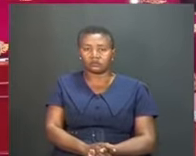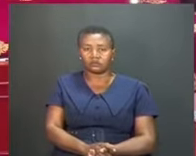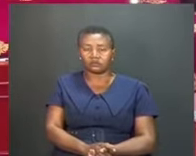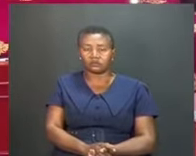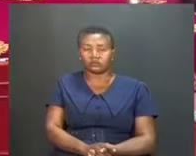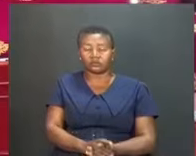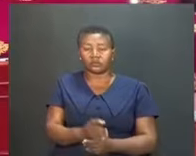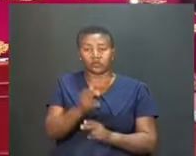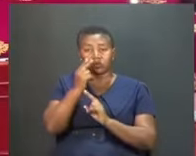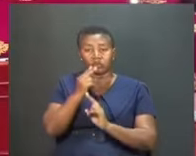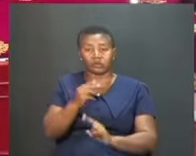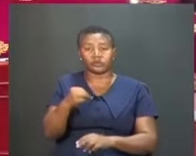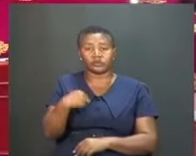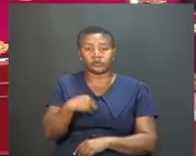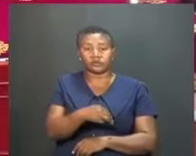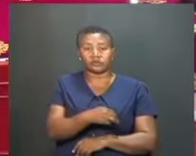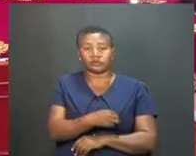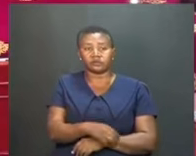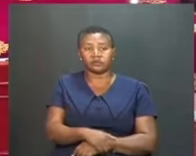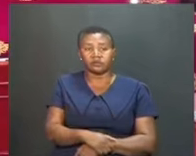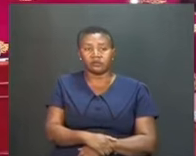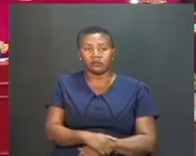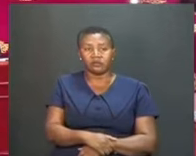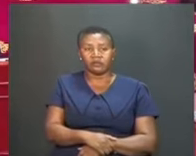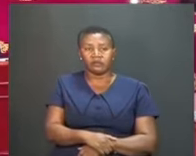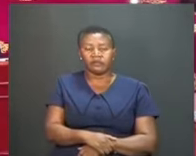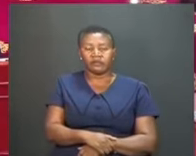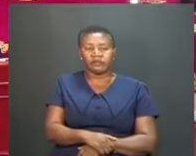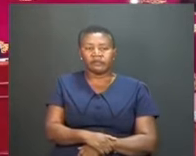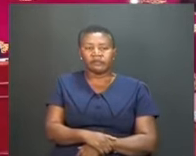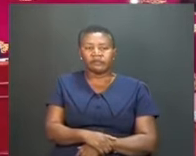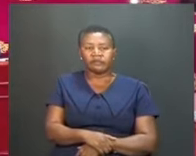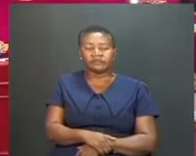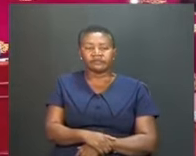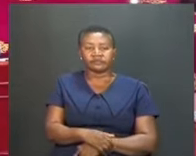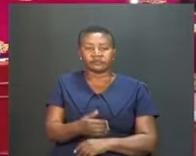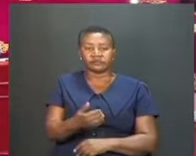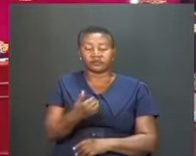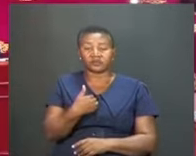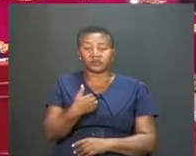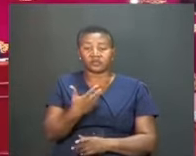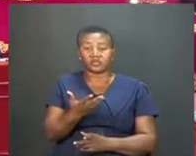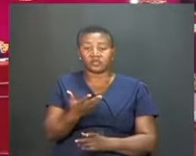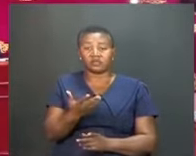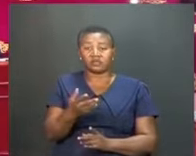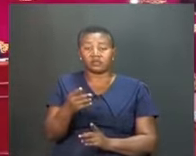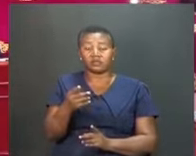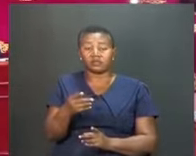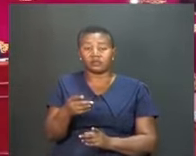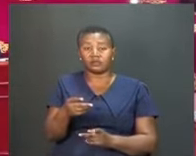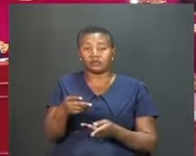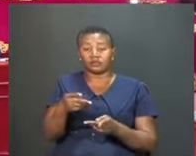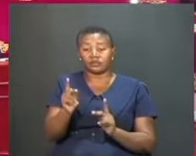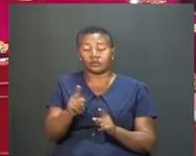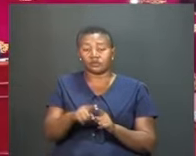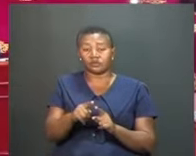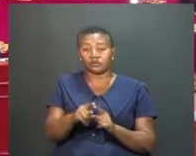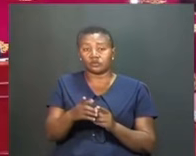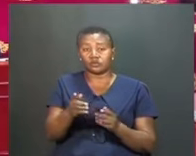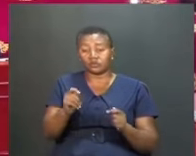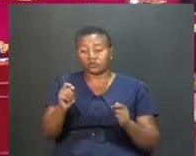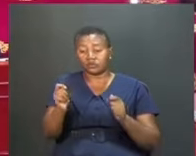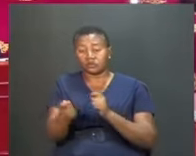Honorable members, there's an application for us to vary the order of business and start with public business